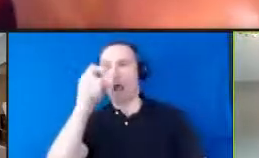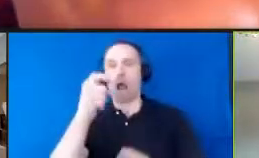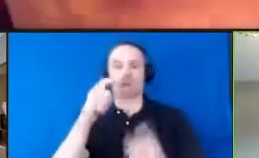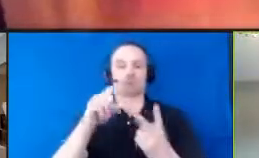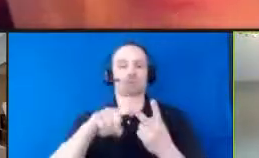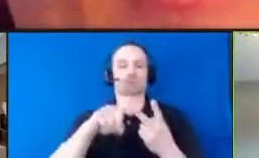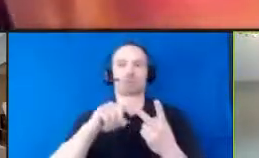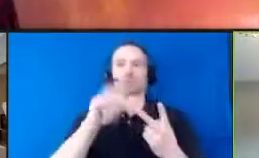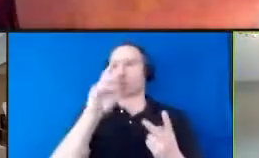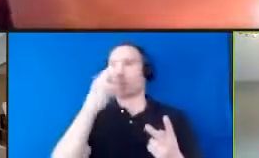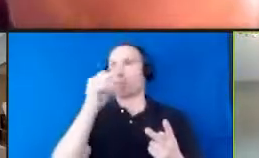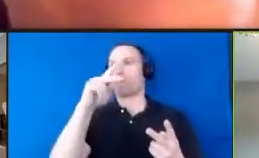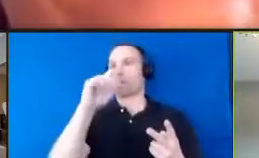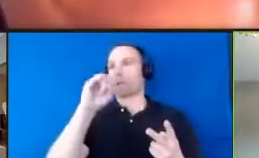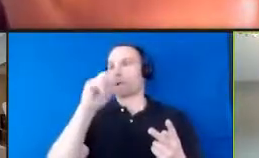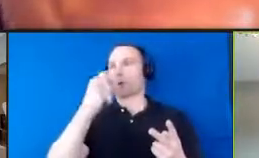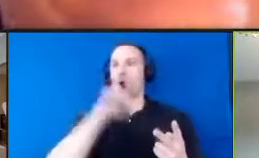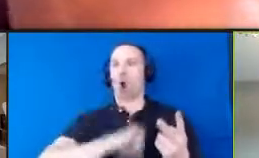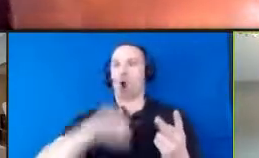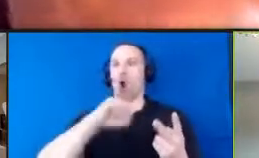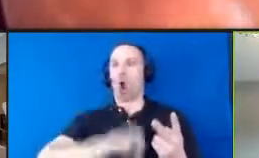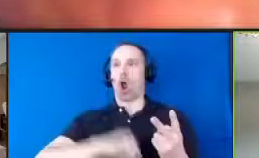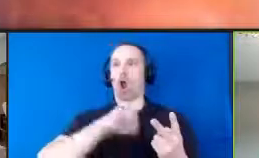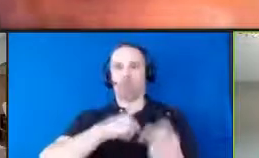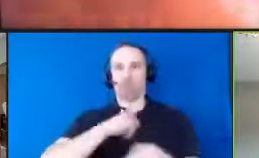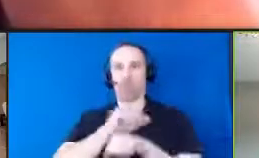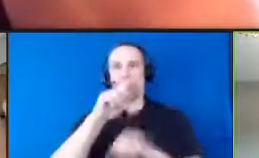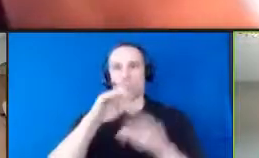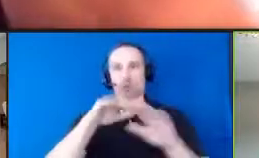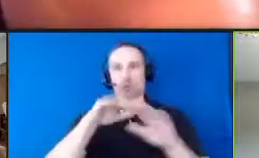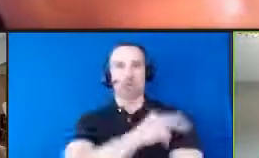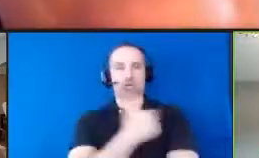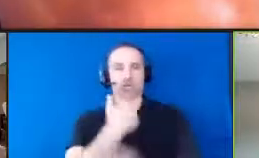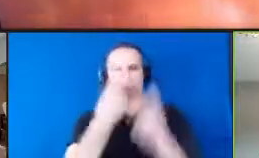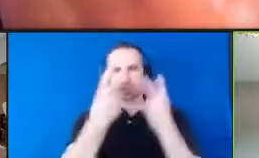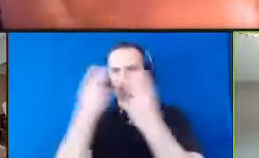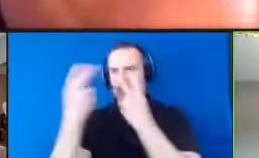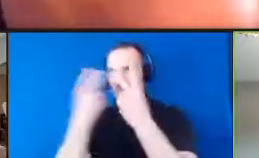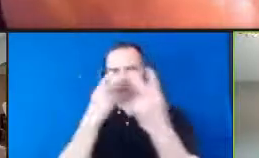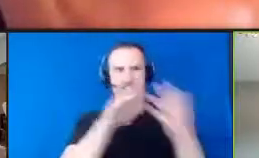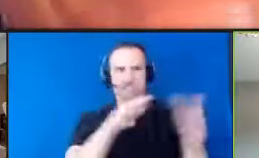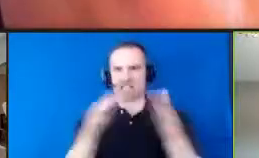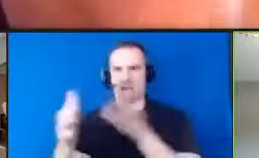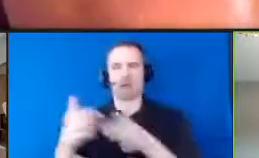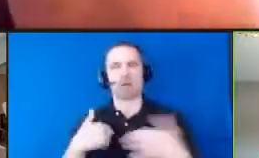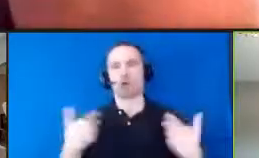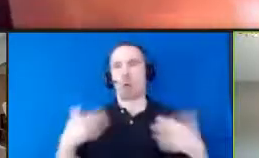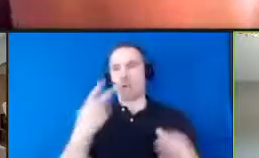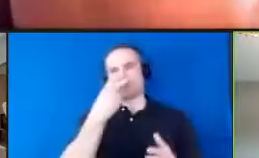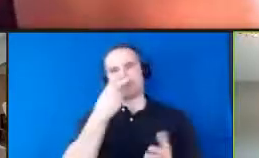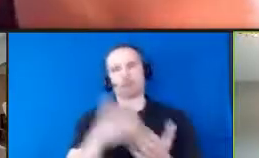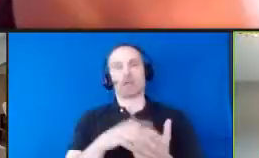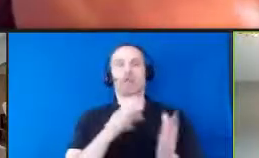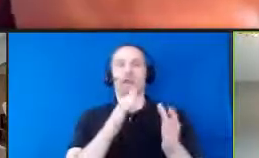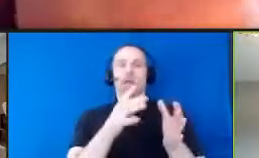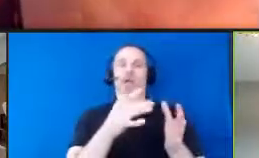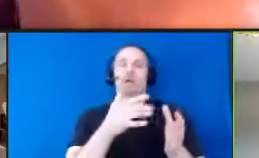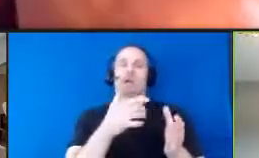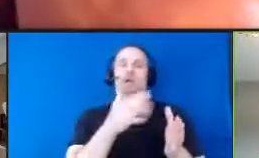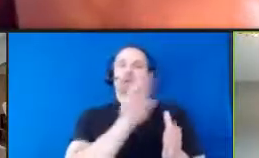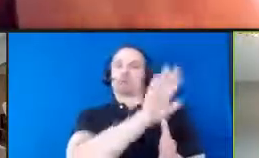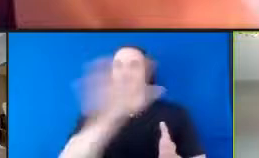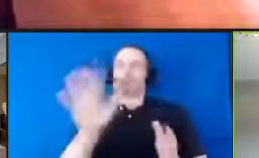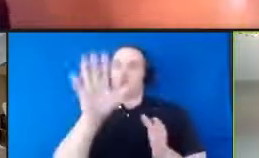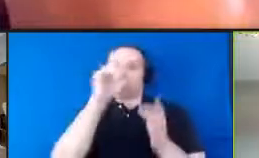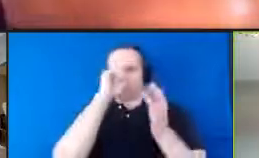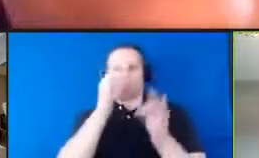a children's hospital, and I never want to see that again. But that's a personal decision for parents to make. My job is not to twist your arm and tell